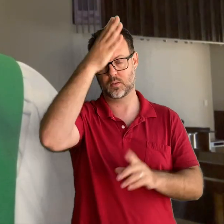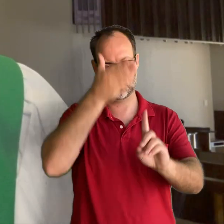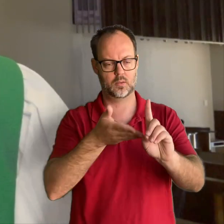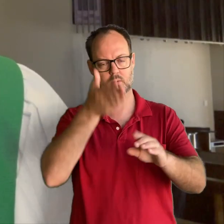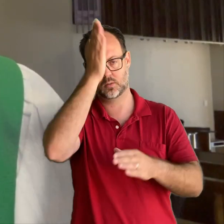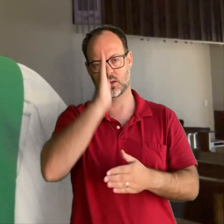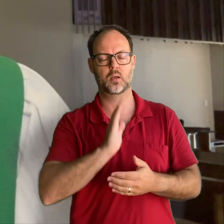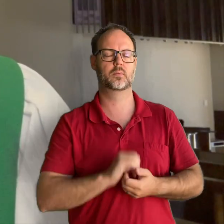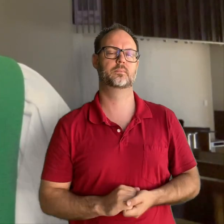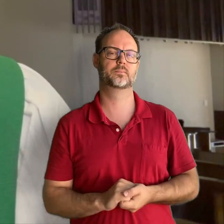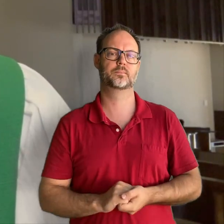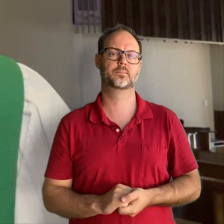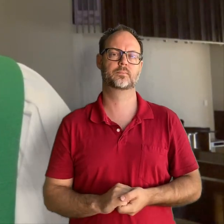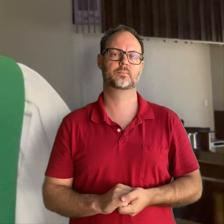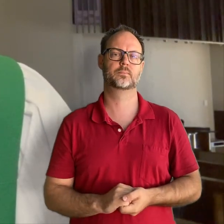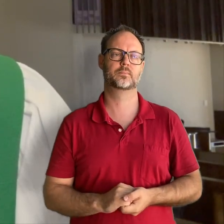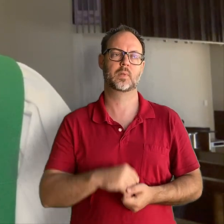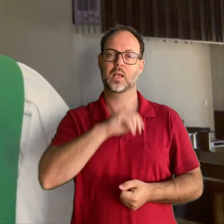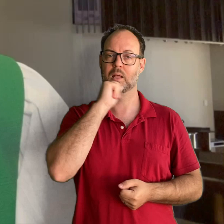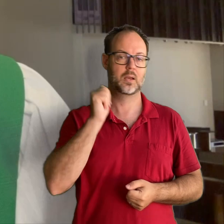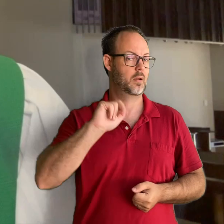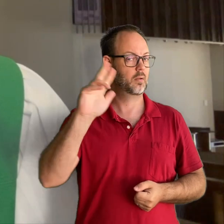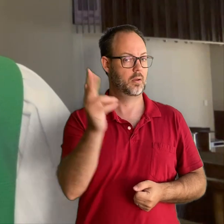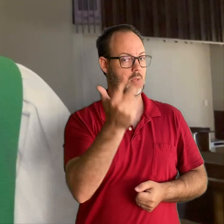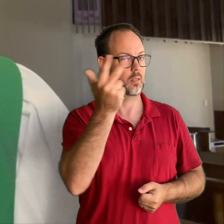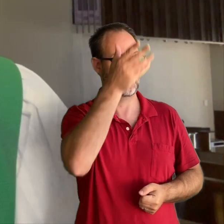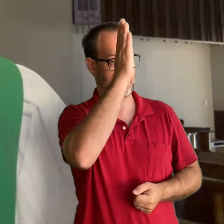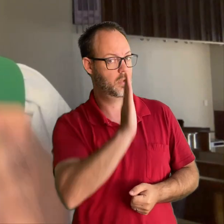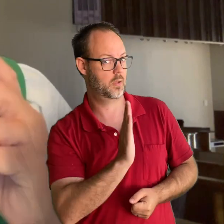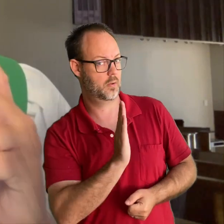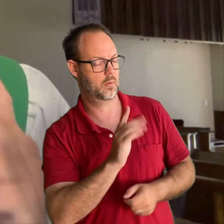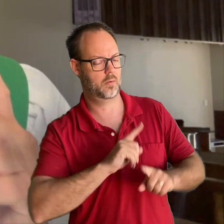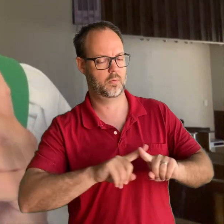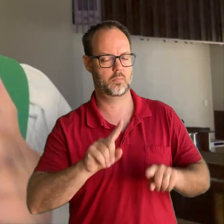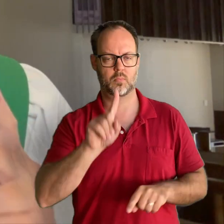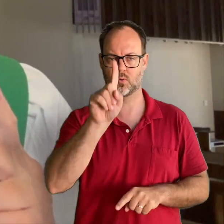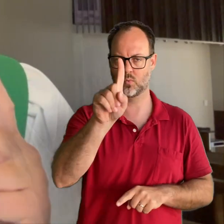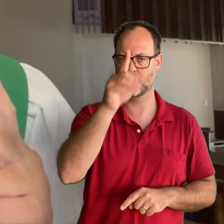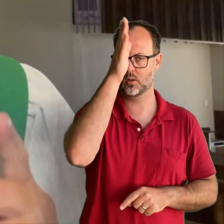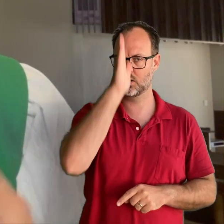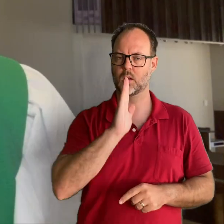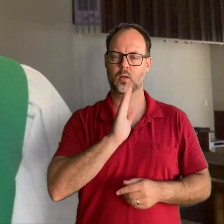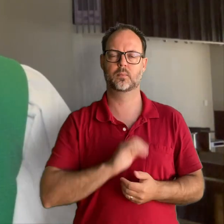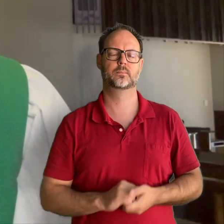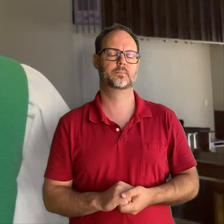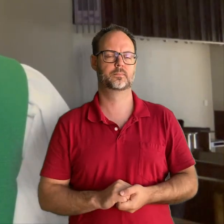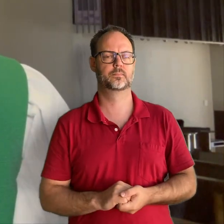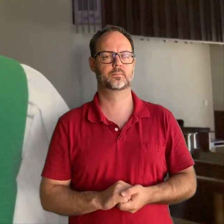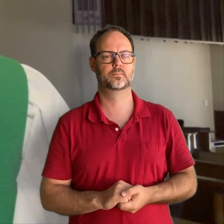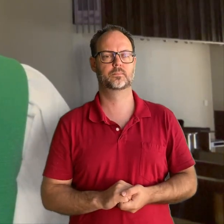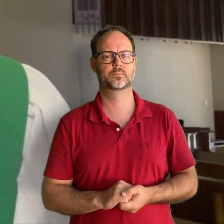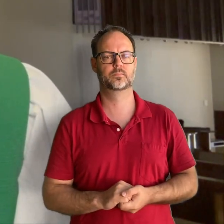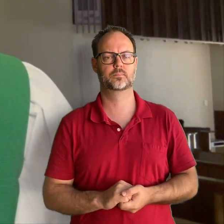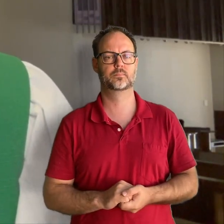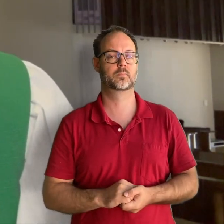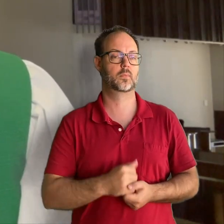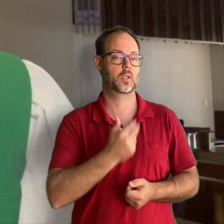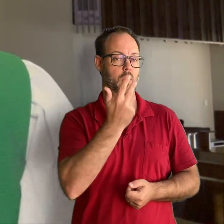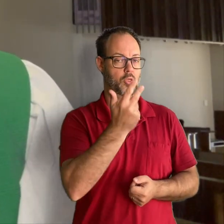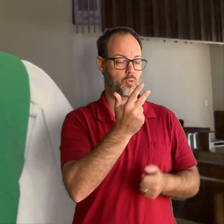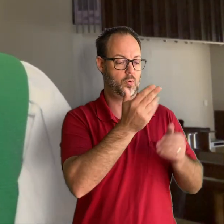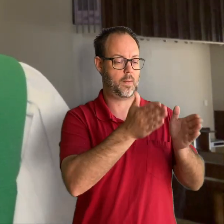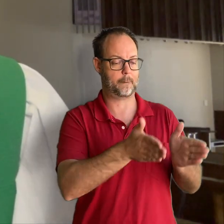is God. And yet there are not three gods, but one God in